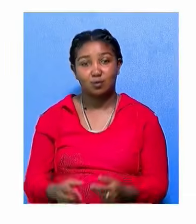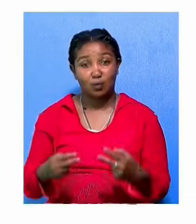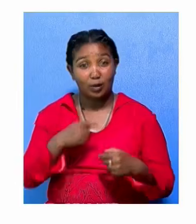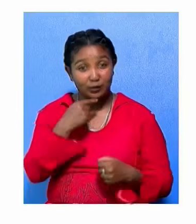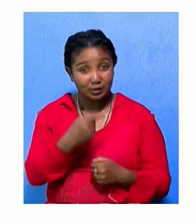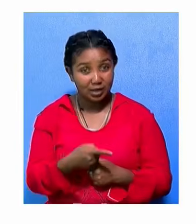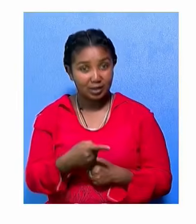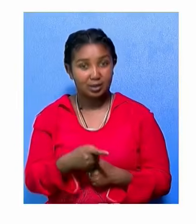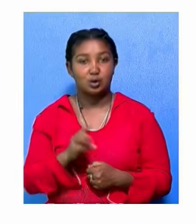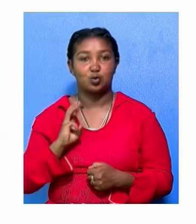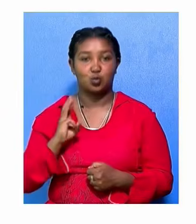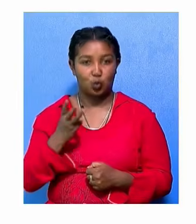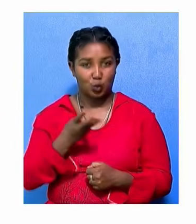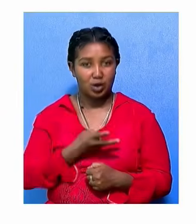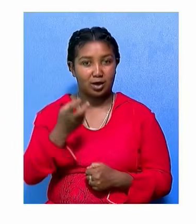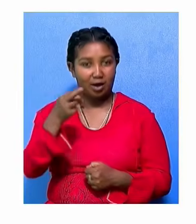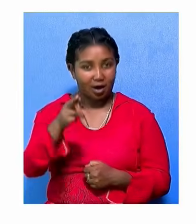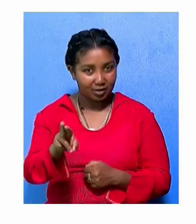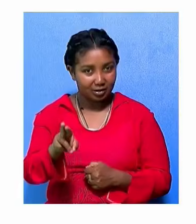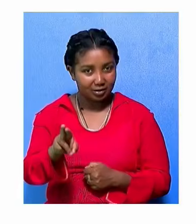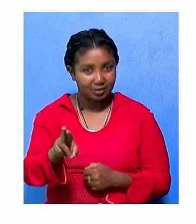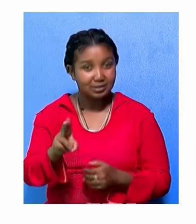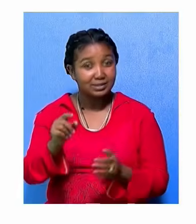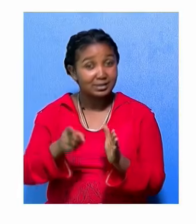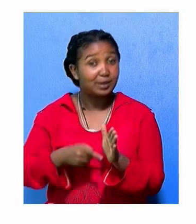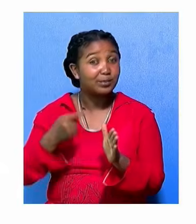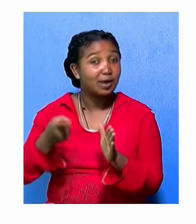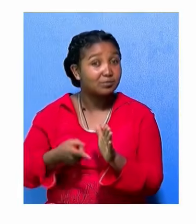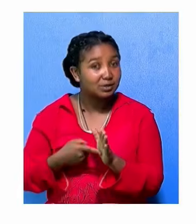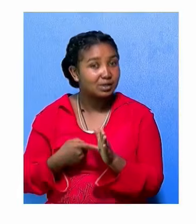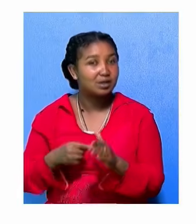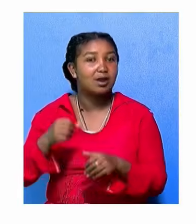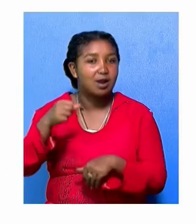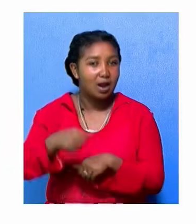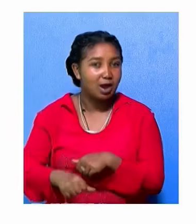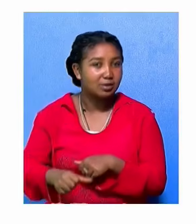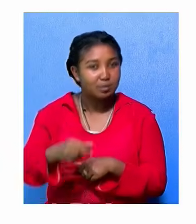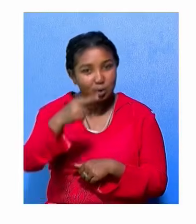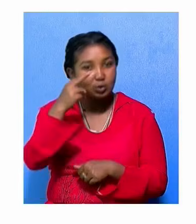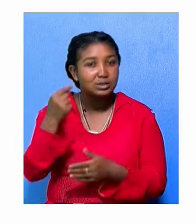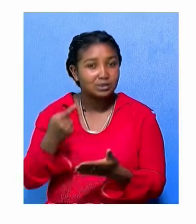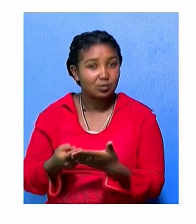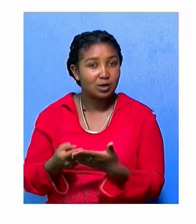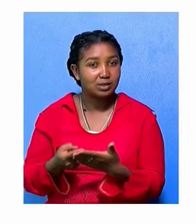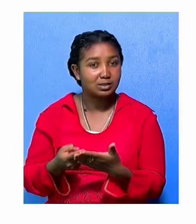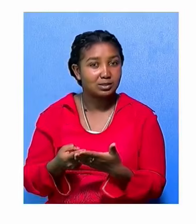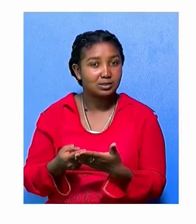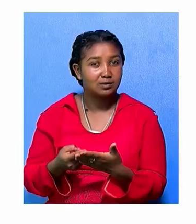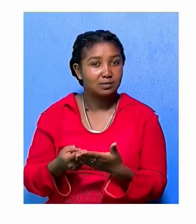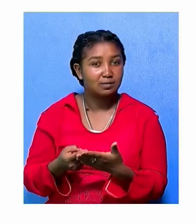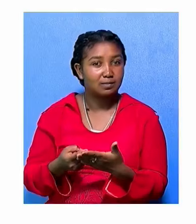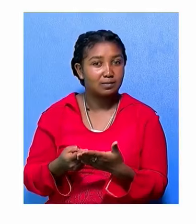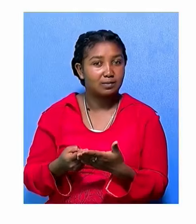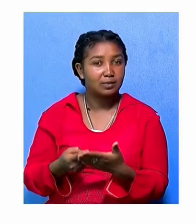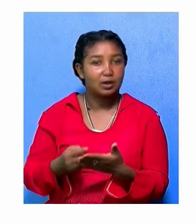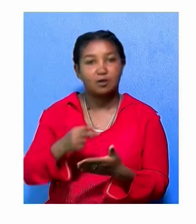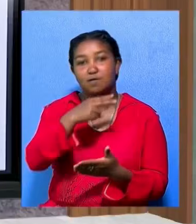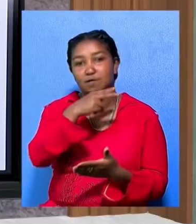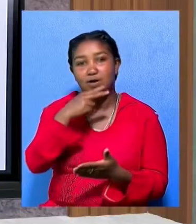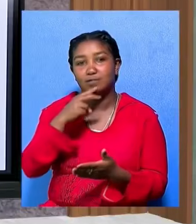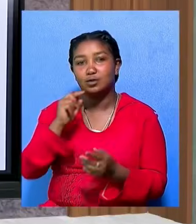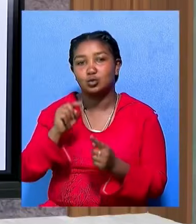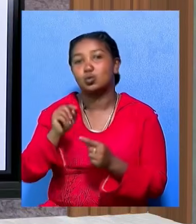what? We are sometimes late because this one is verb to